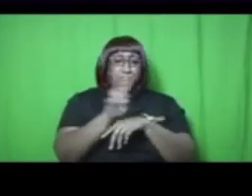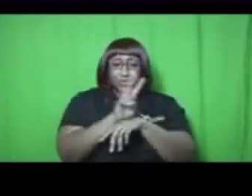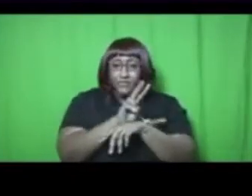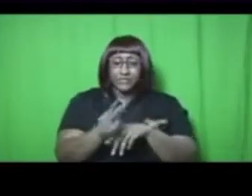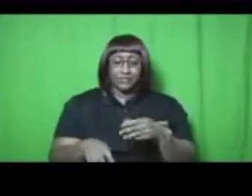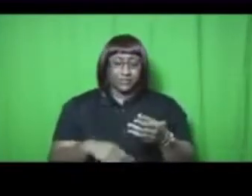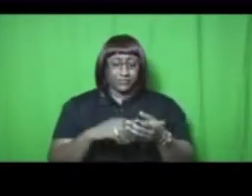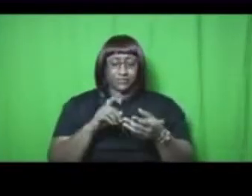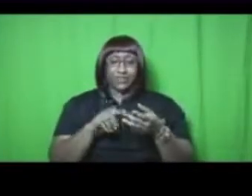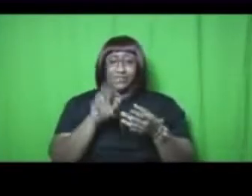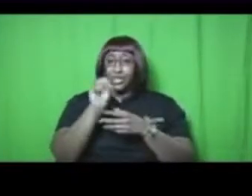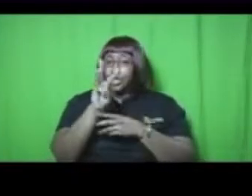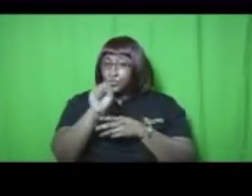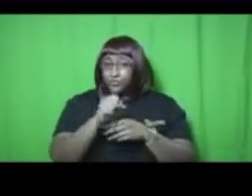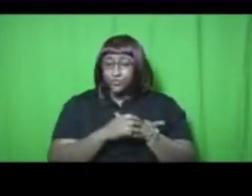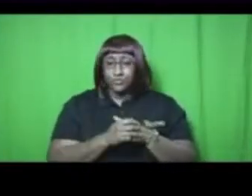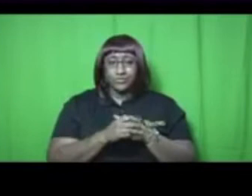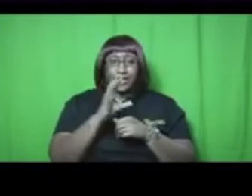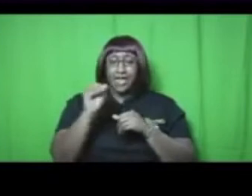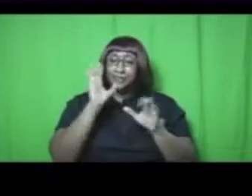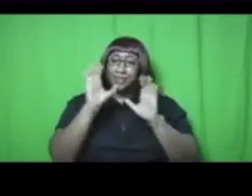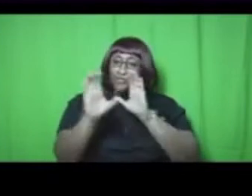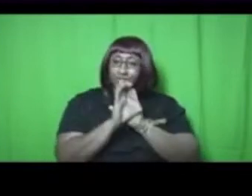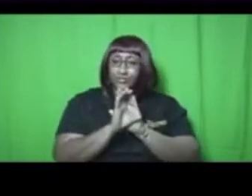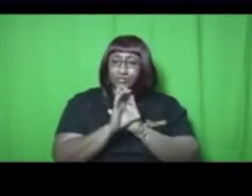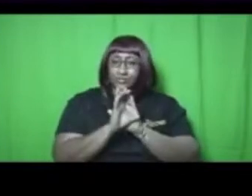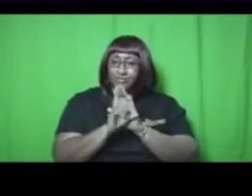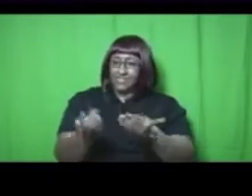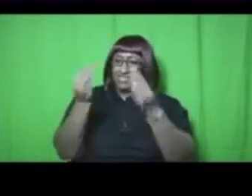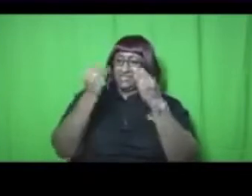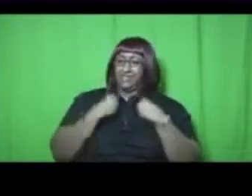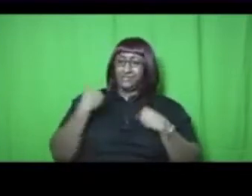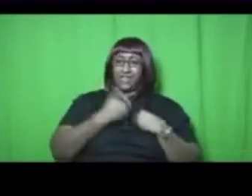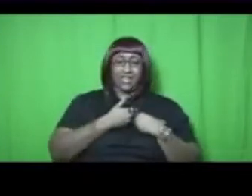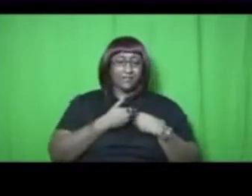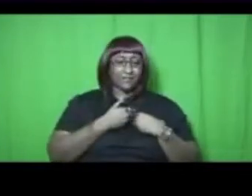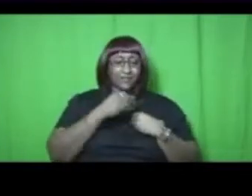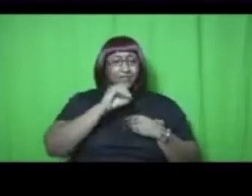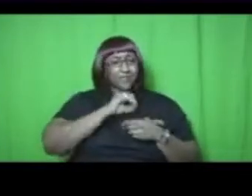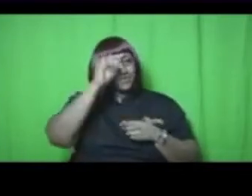movies, the news, and pictures define us and our children.